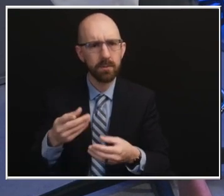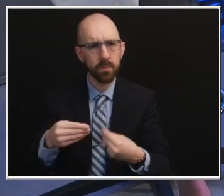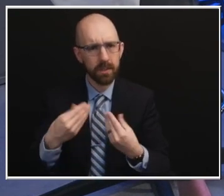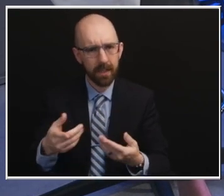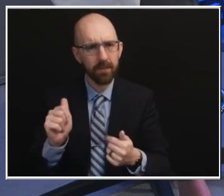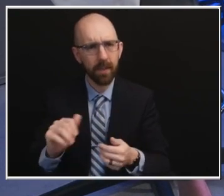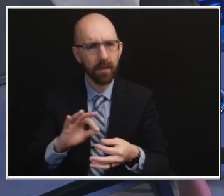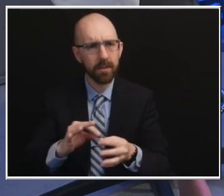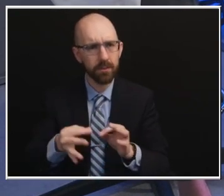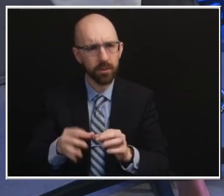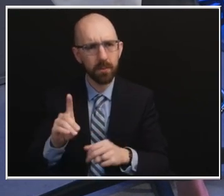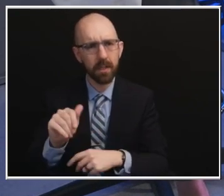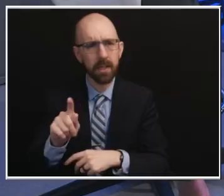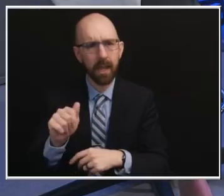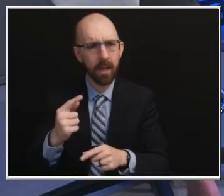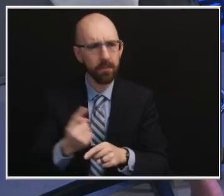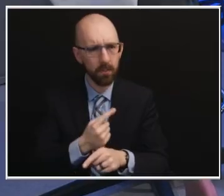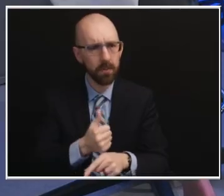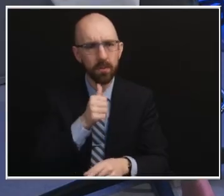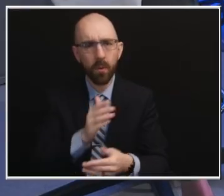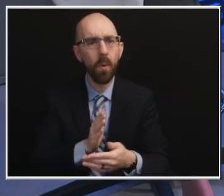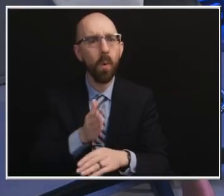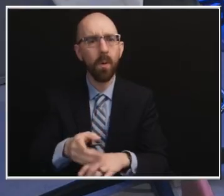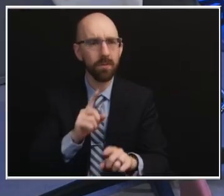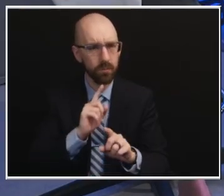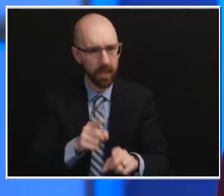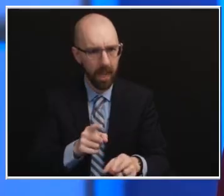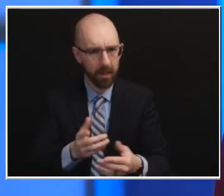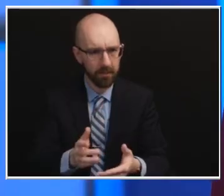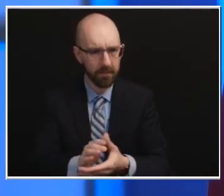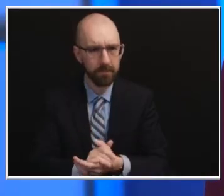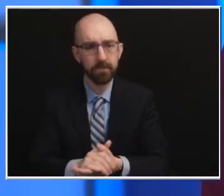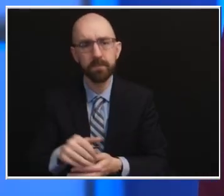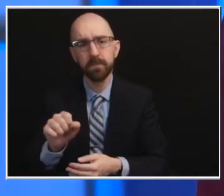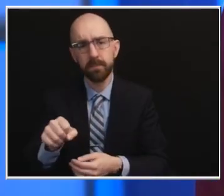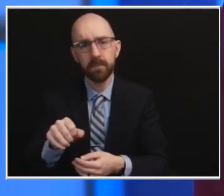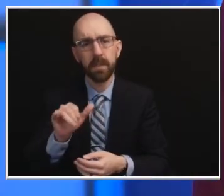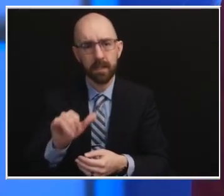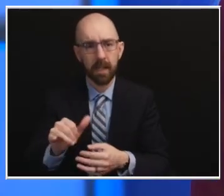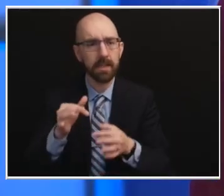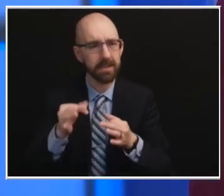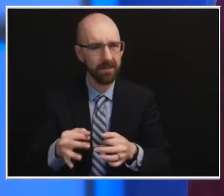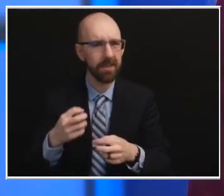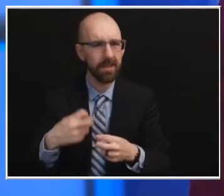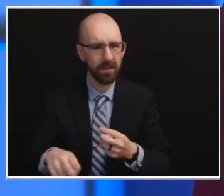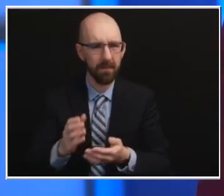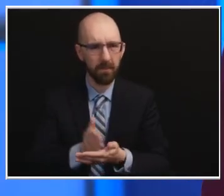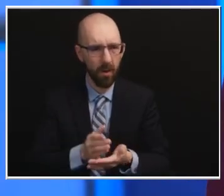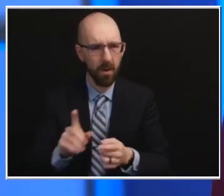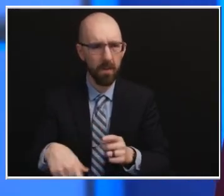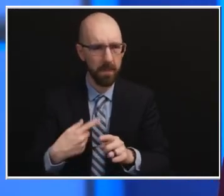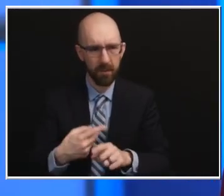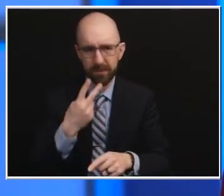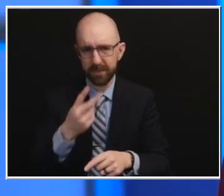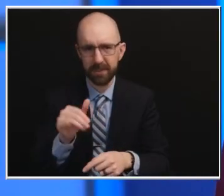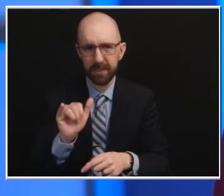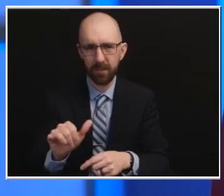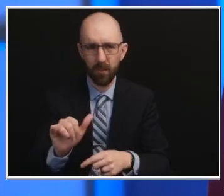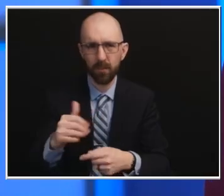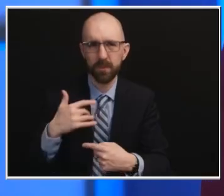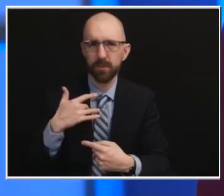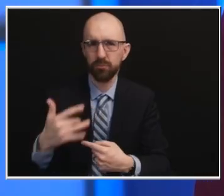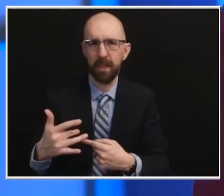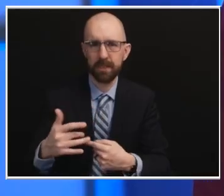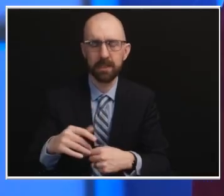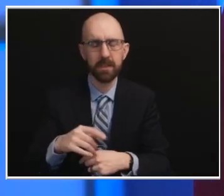and don't overreact to glucose variability? Yeah, so that can definitely be a tough part about seeing those trends. One of the most important